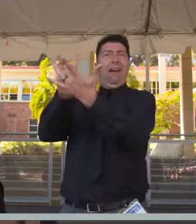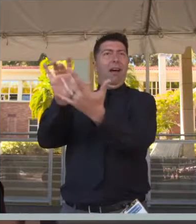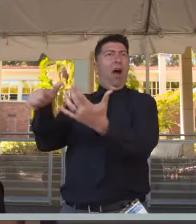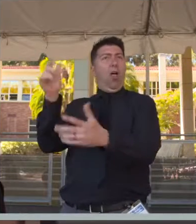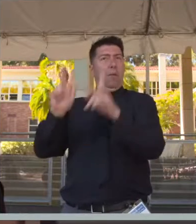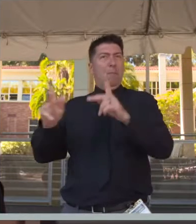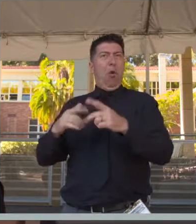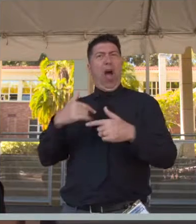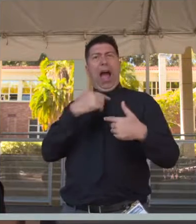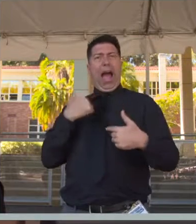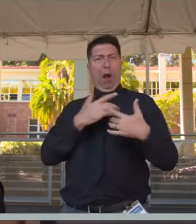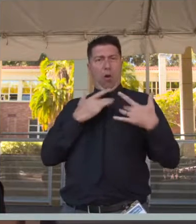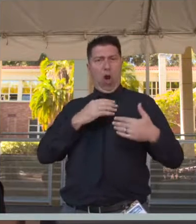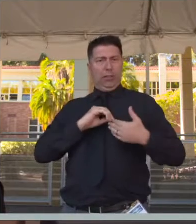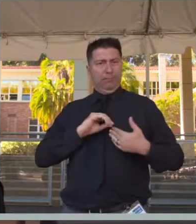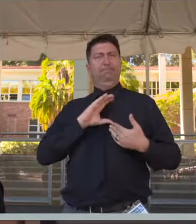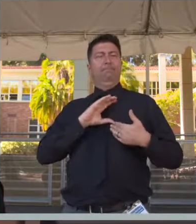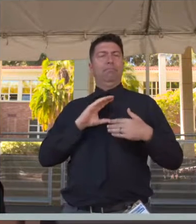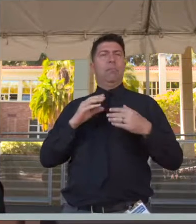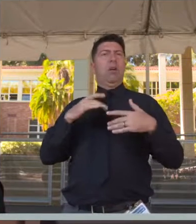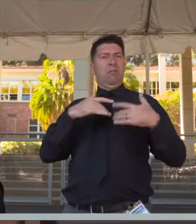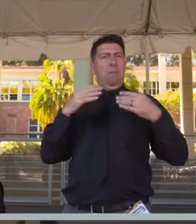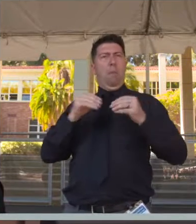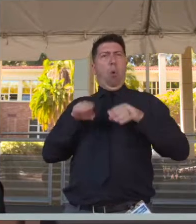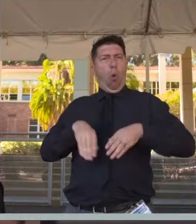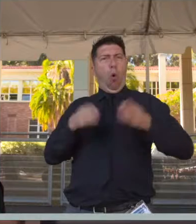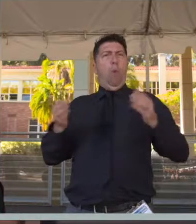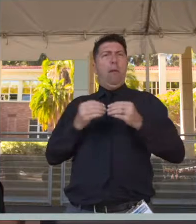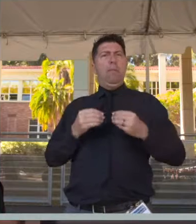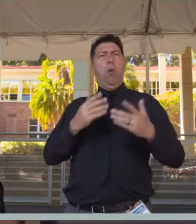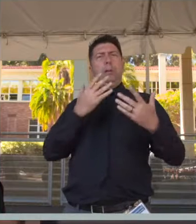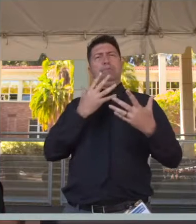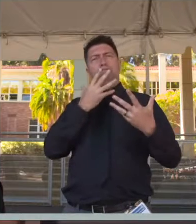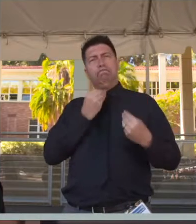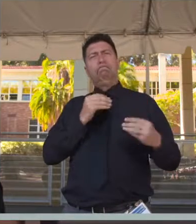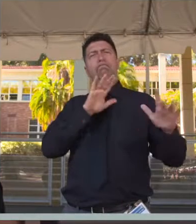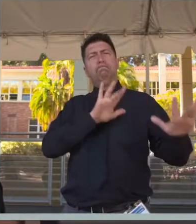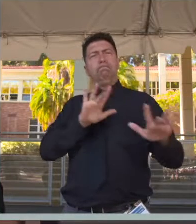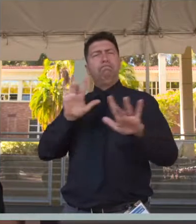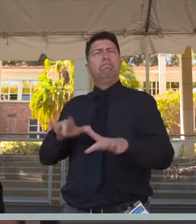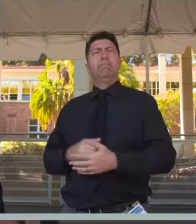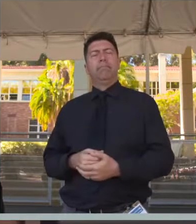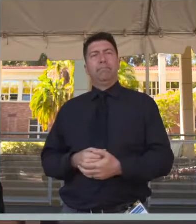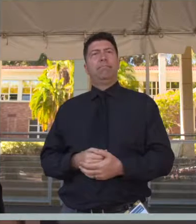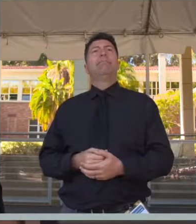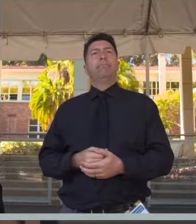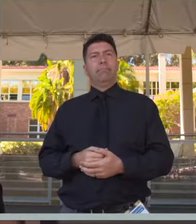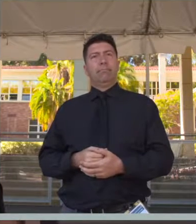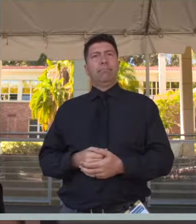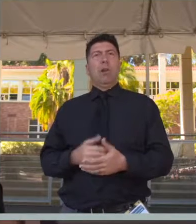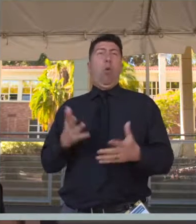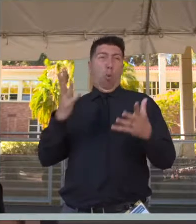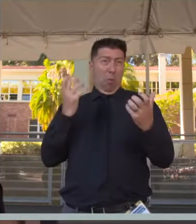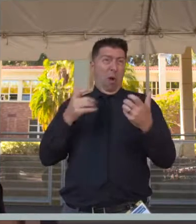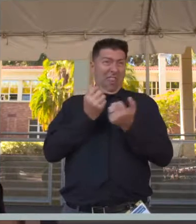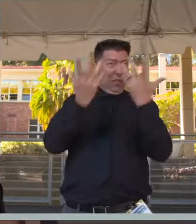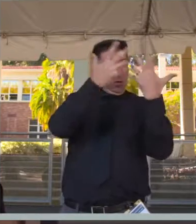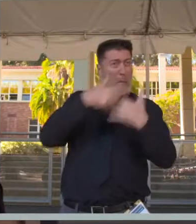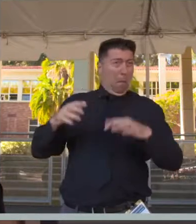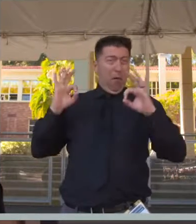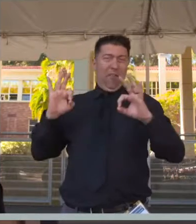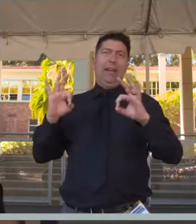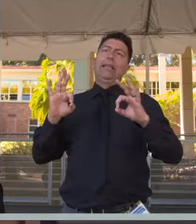become stronger by becoming more open and compassionate. Now, as much as we might want everything to work out perfectly, there